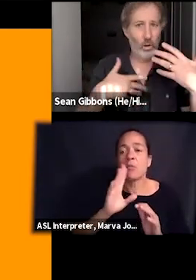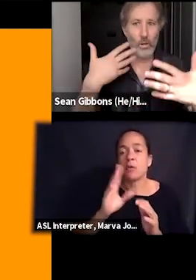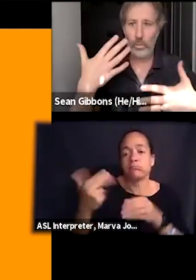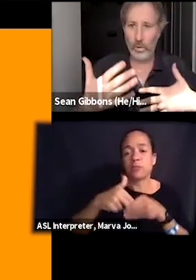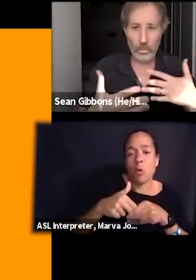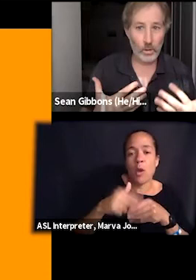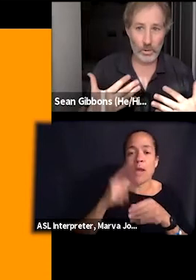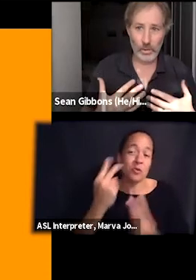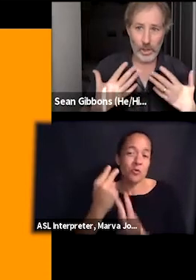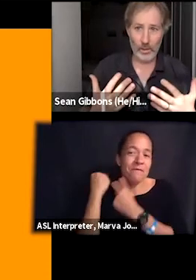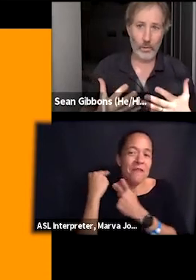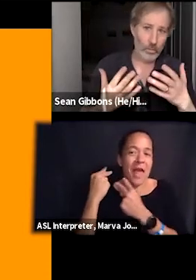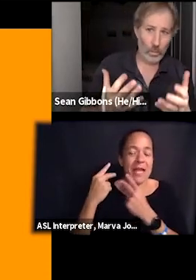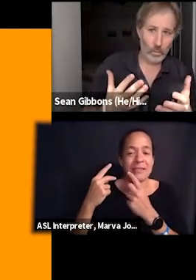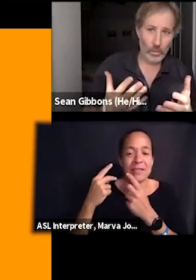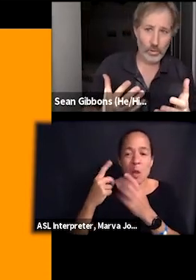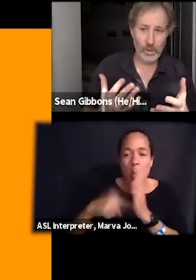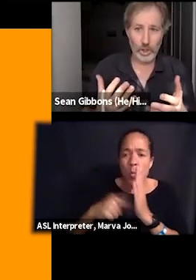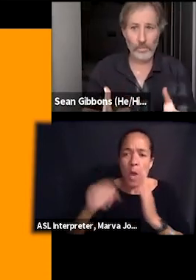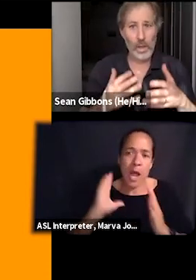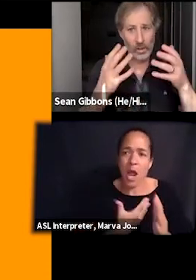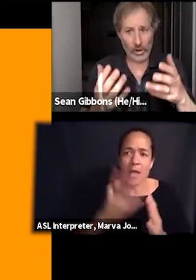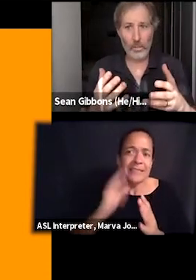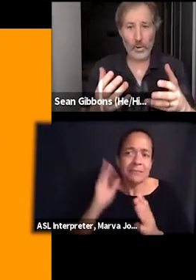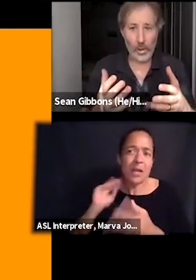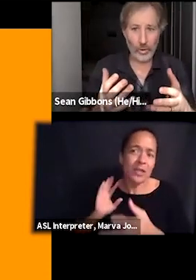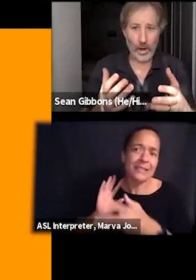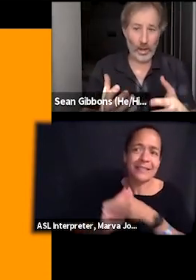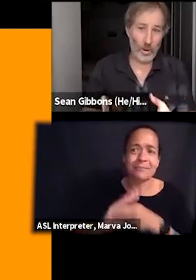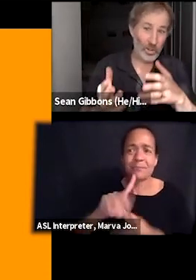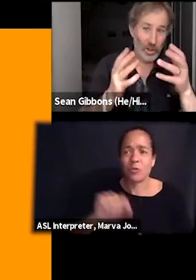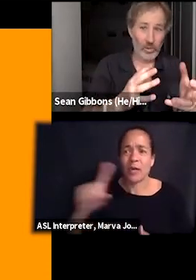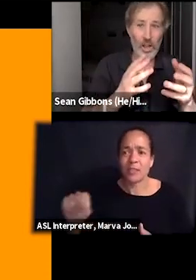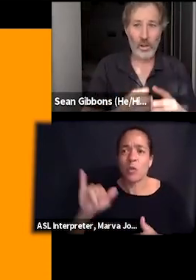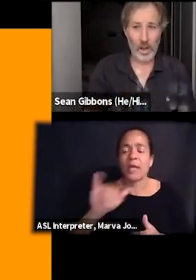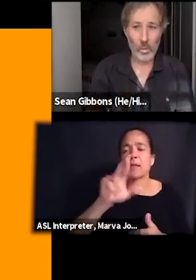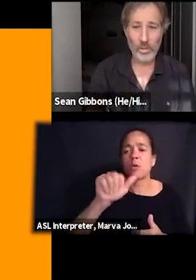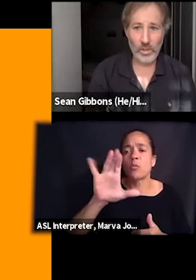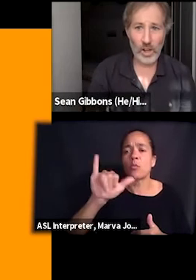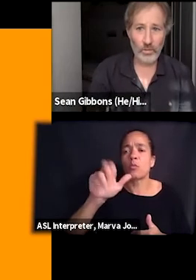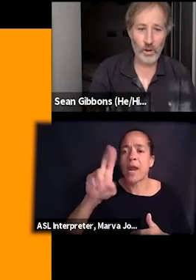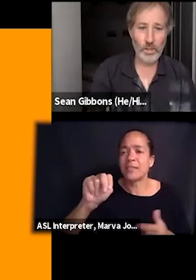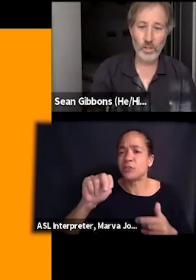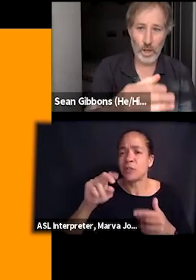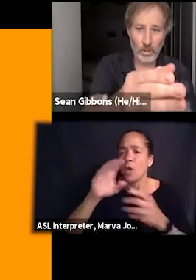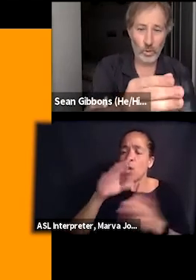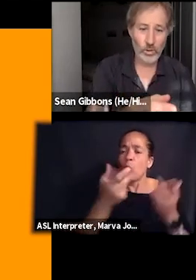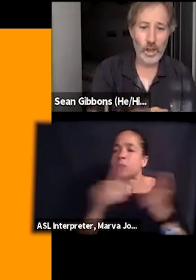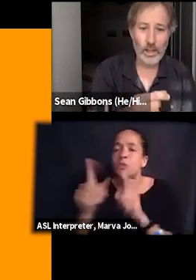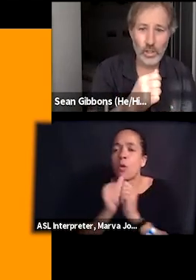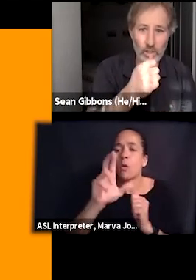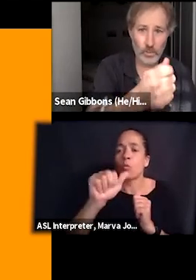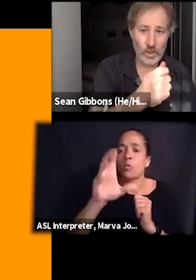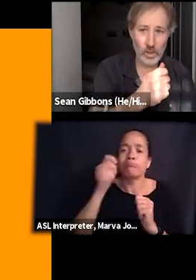on all that we've all been going through together over the course of this year, talking about the racial reckoning around this country and what's at stake in front of us as we head towards